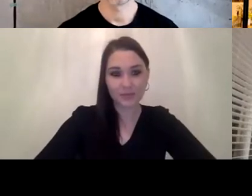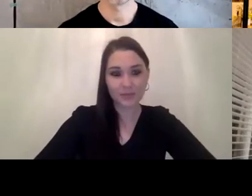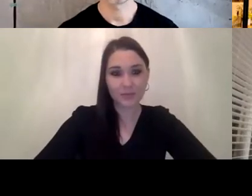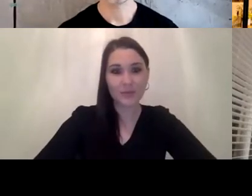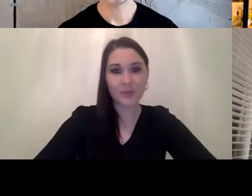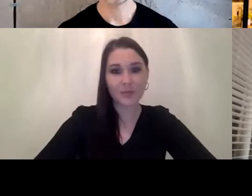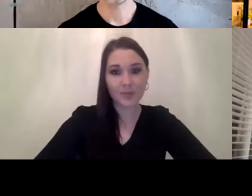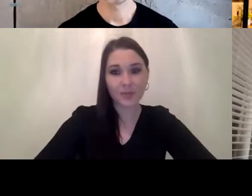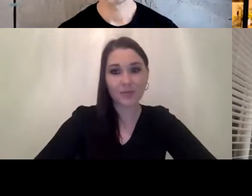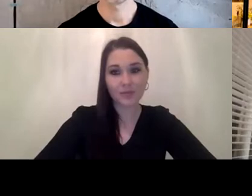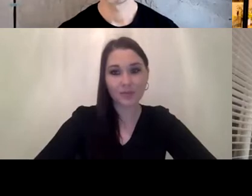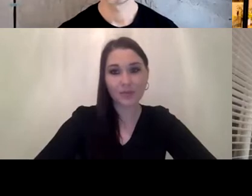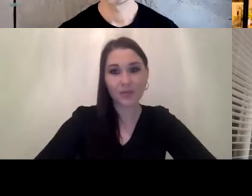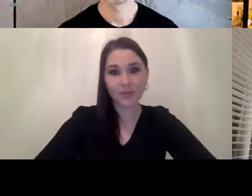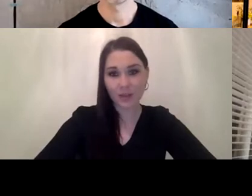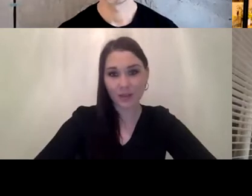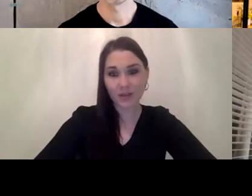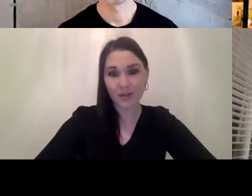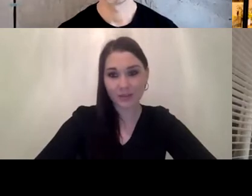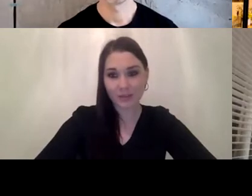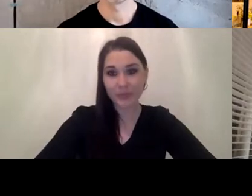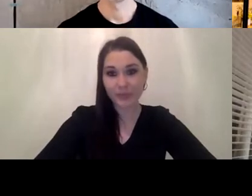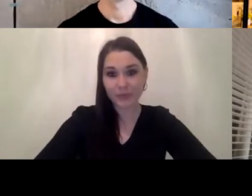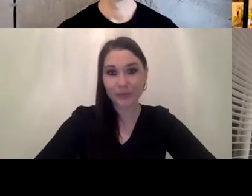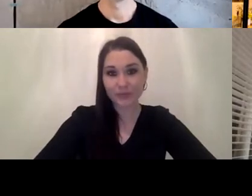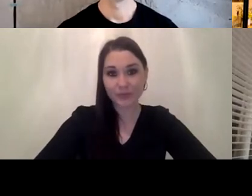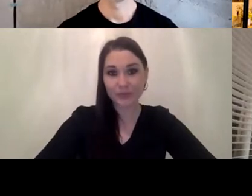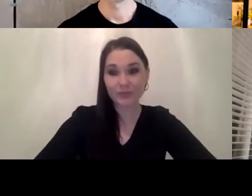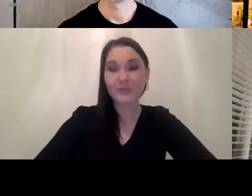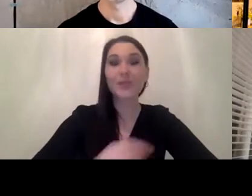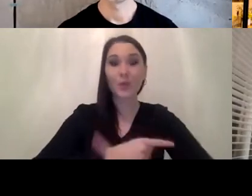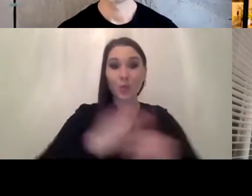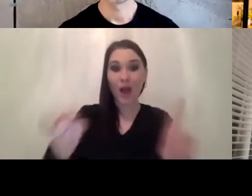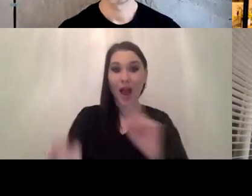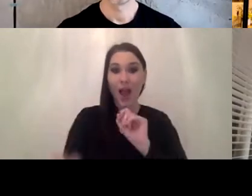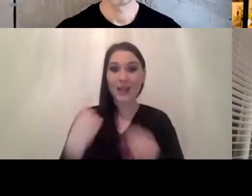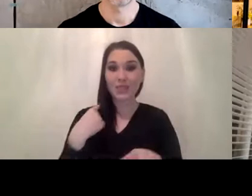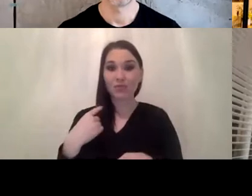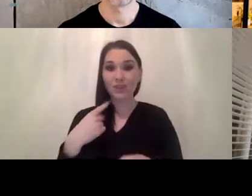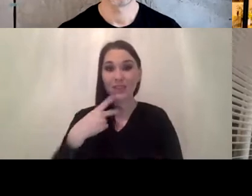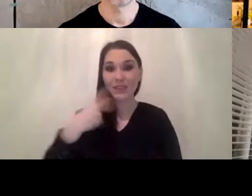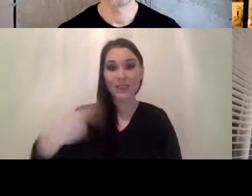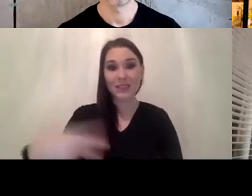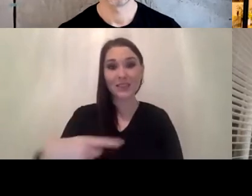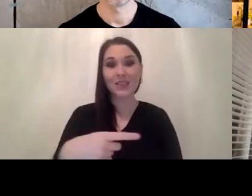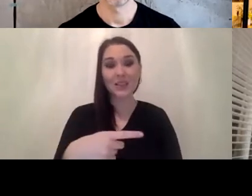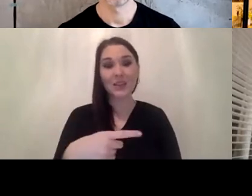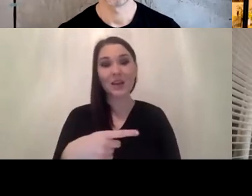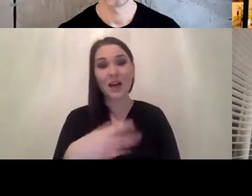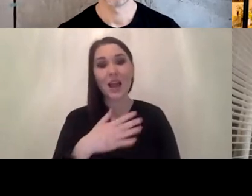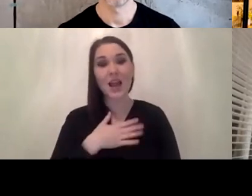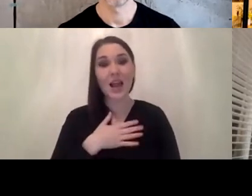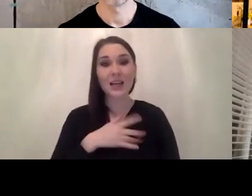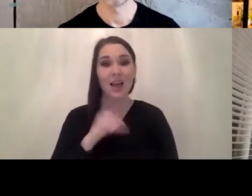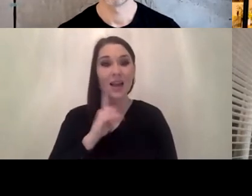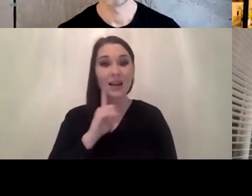Okay, and while everyone is answering that poll, if I could ask the ladies to introduce themselves first.